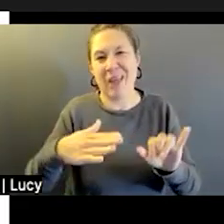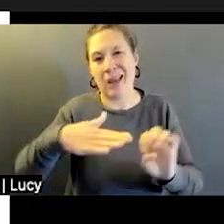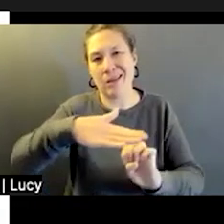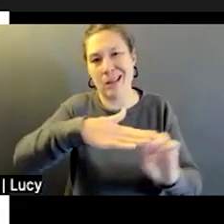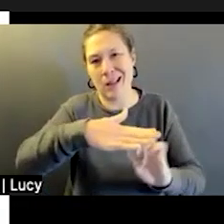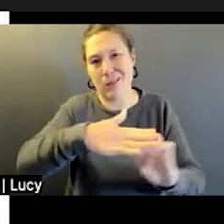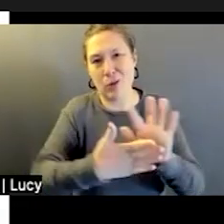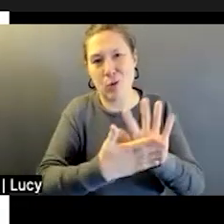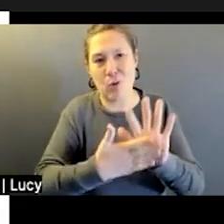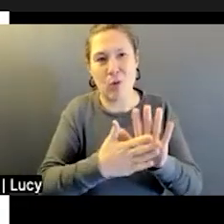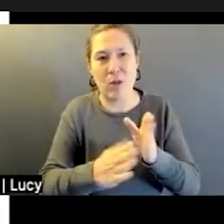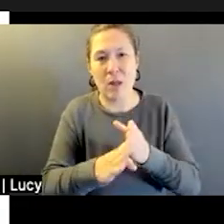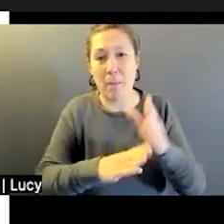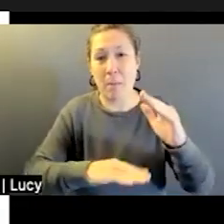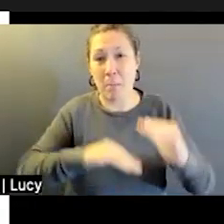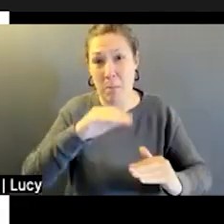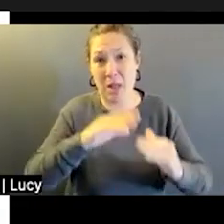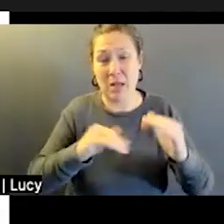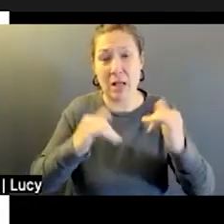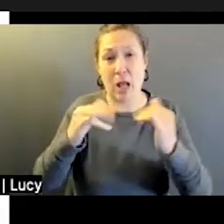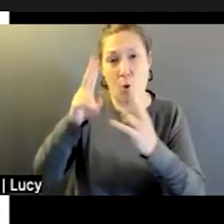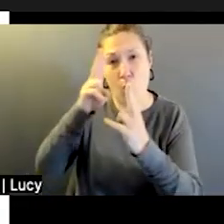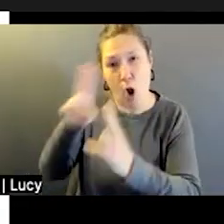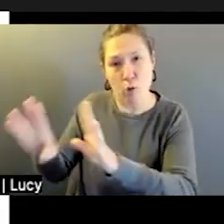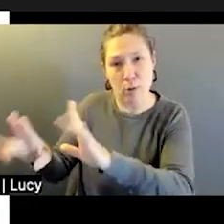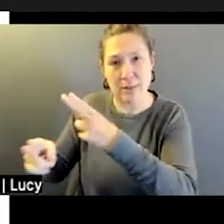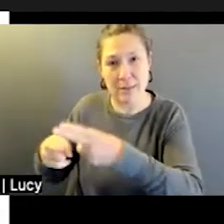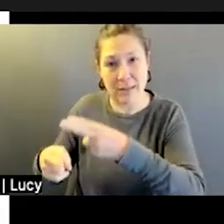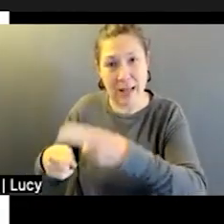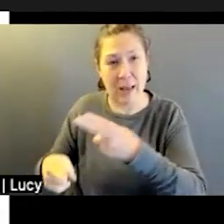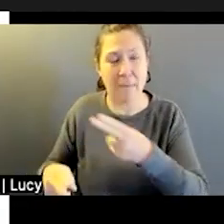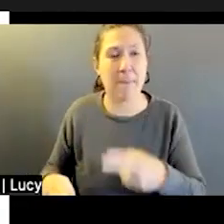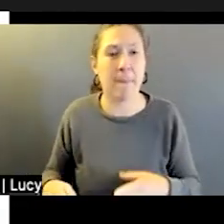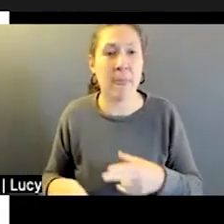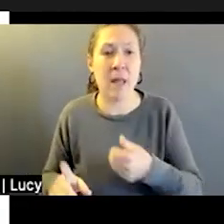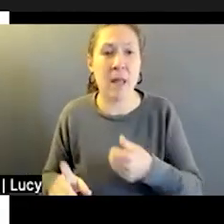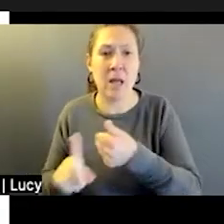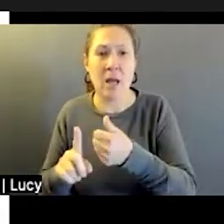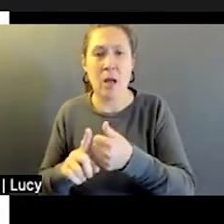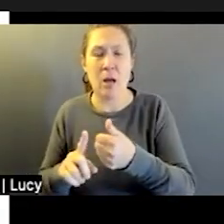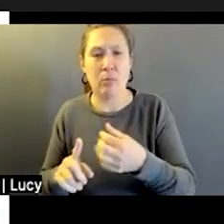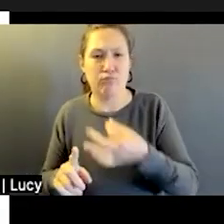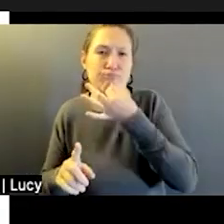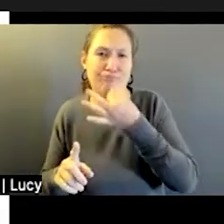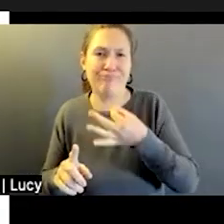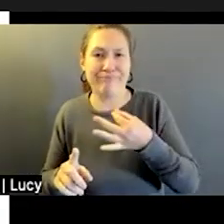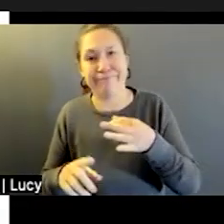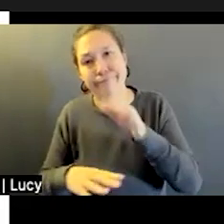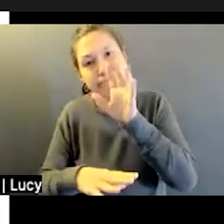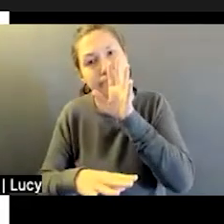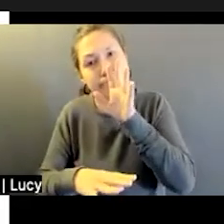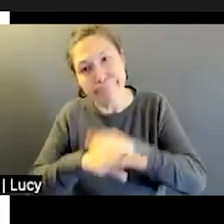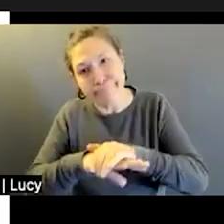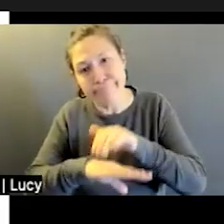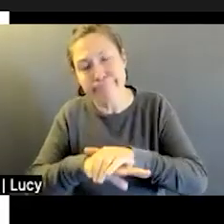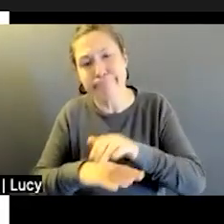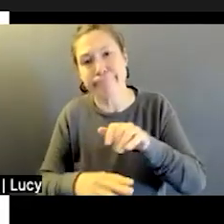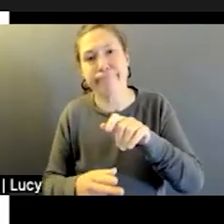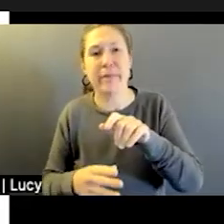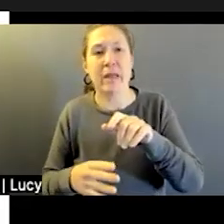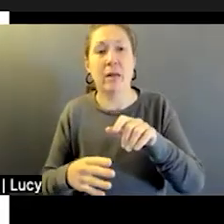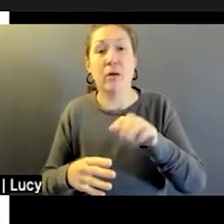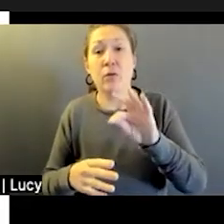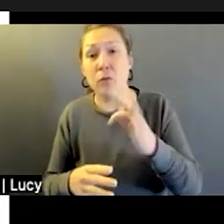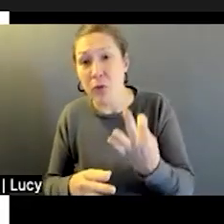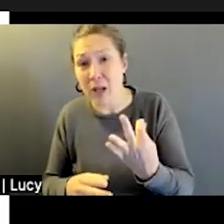is named after him. And became not only fluent in English, of course, and in French, but also in